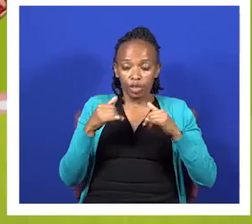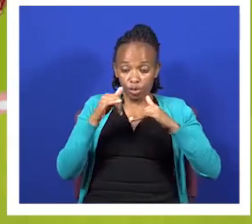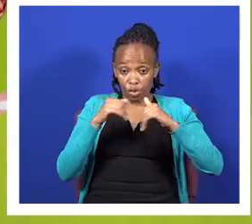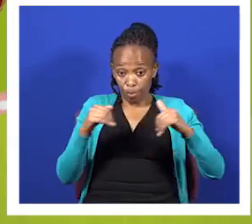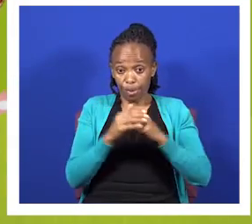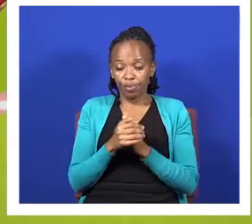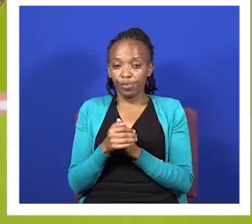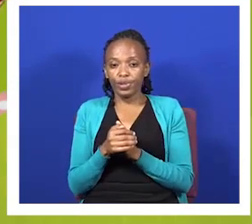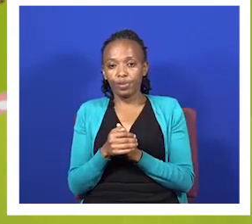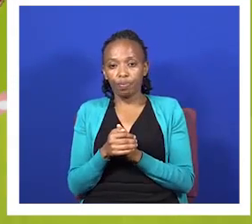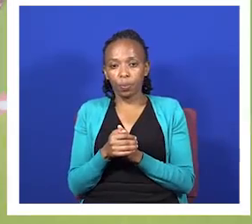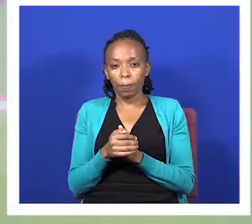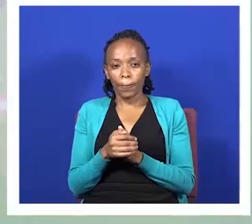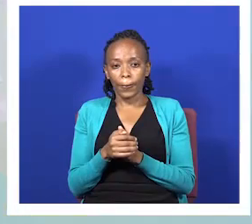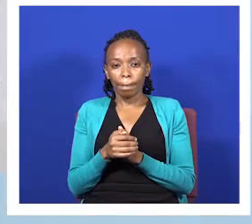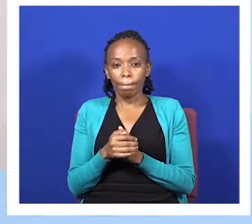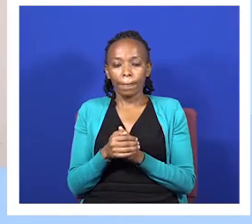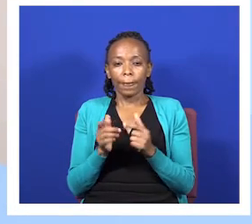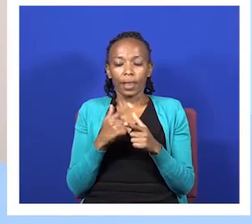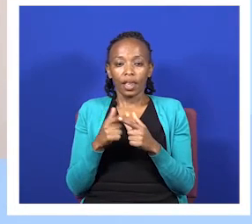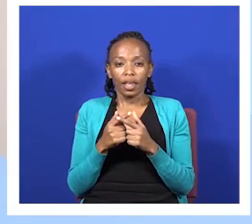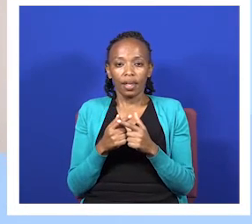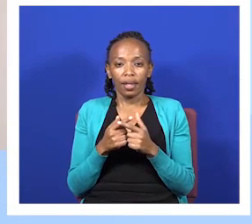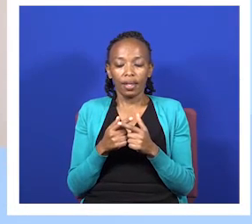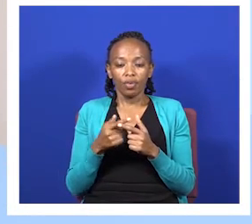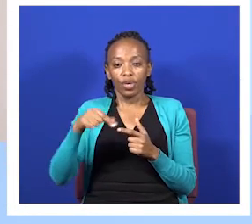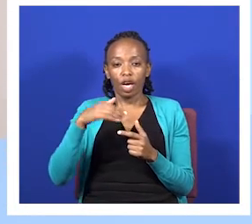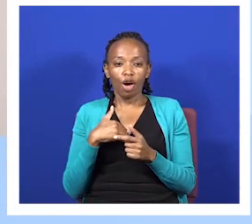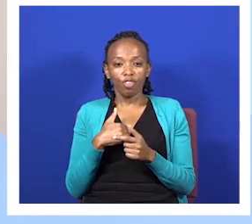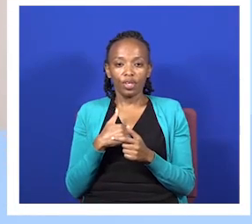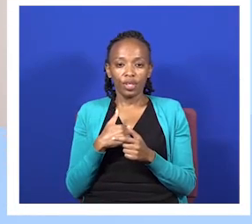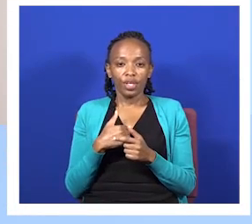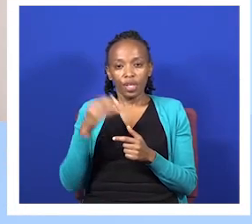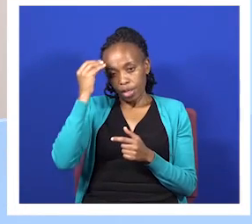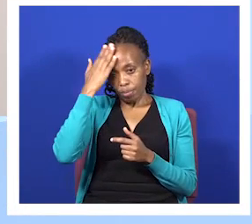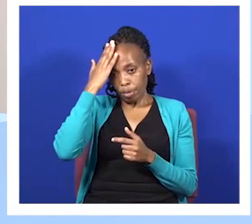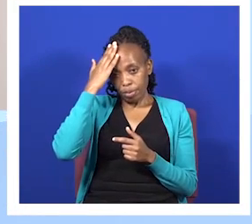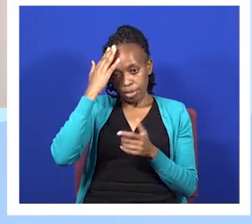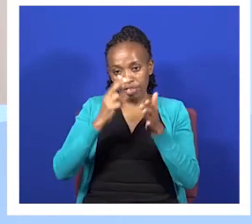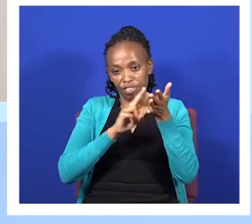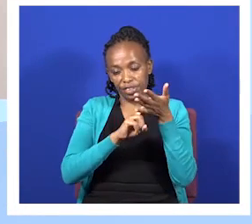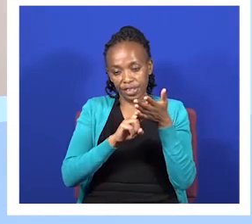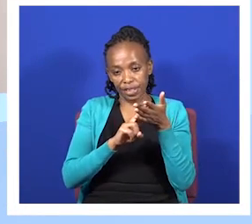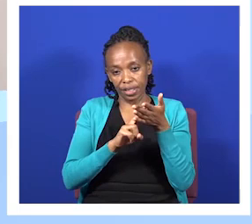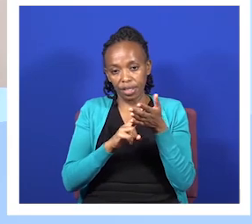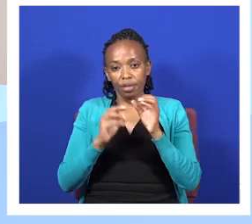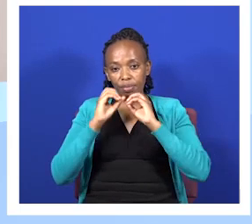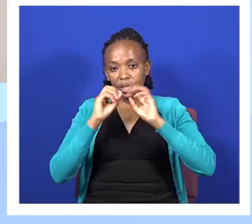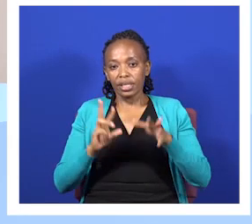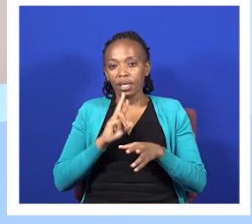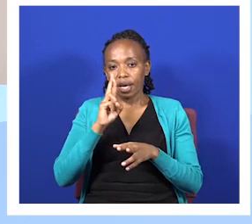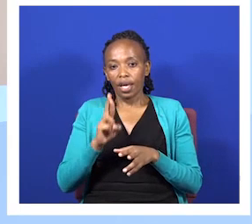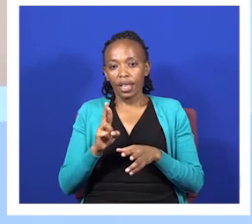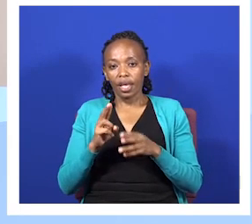to separate them. And on top, we have the memory verse.